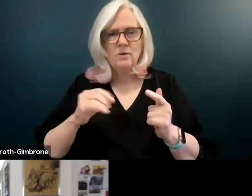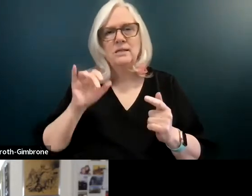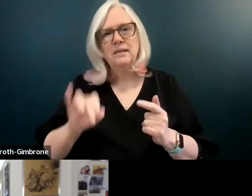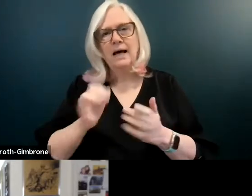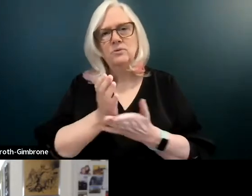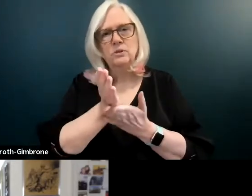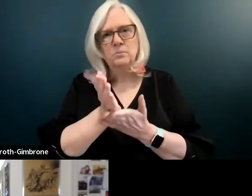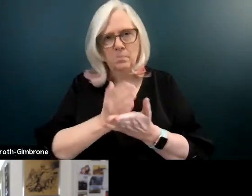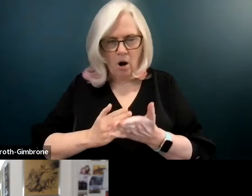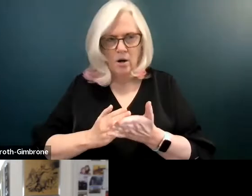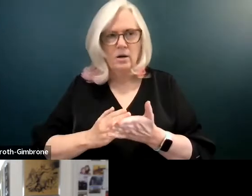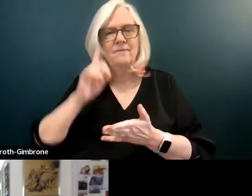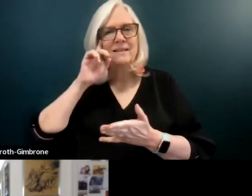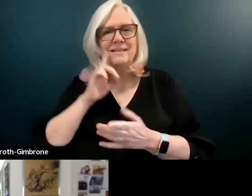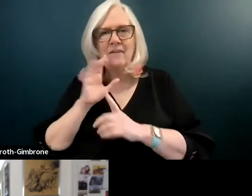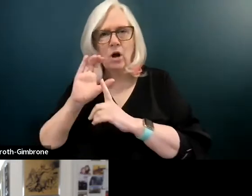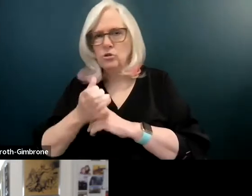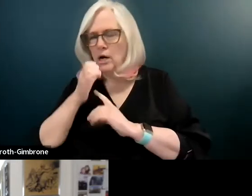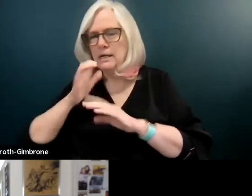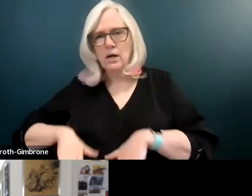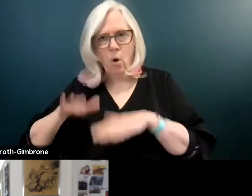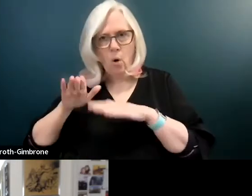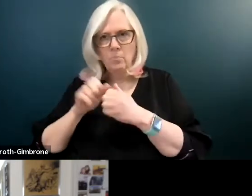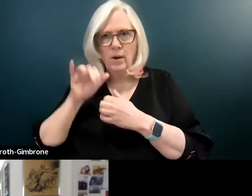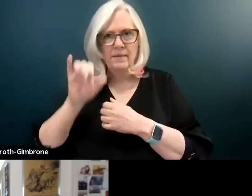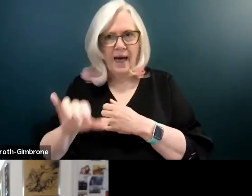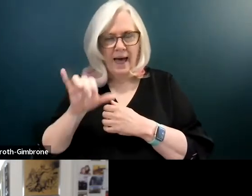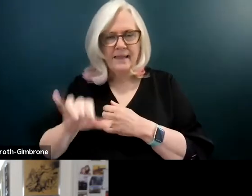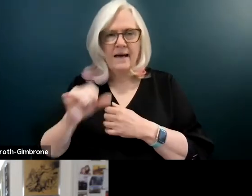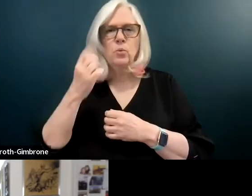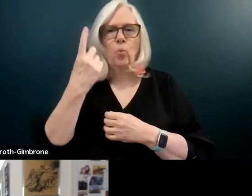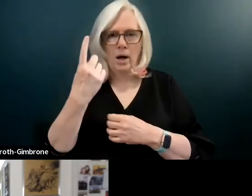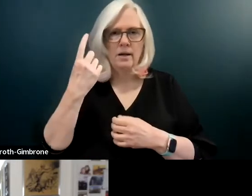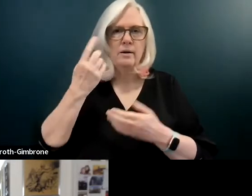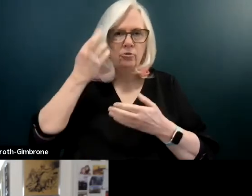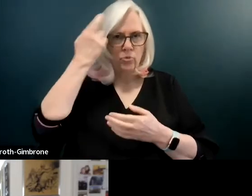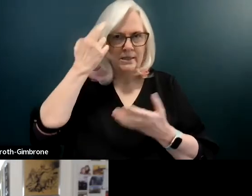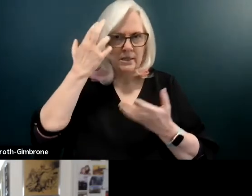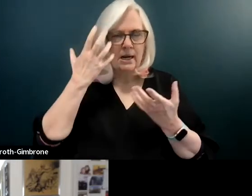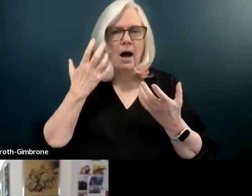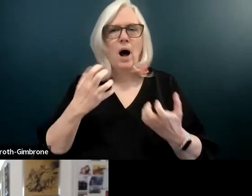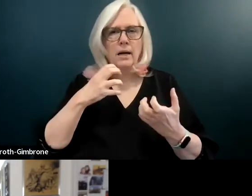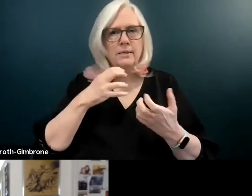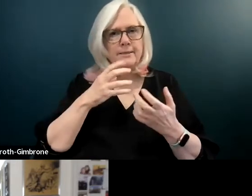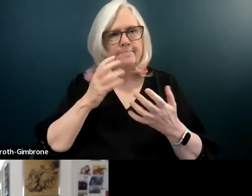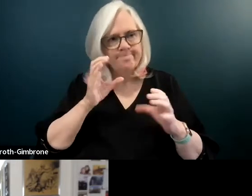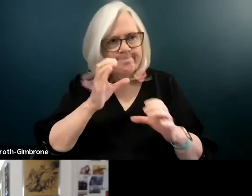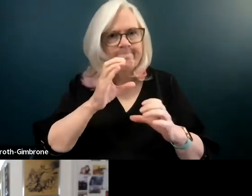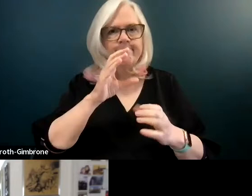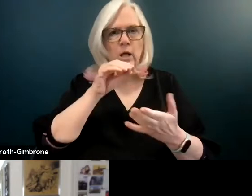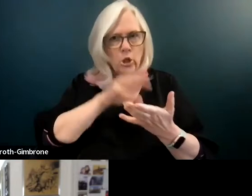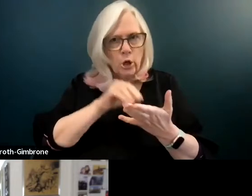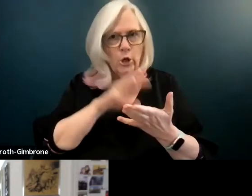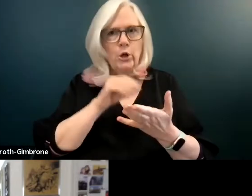I didn't grow up with. And that was part of why I wanted to seek it out and learn more about it and learn how to use